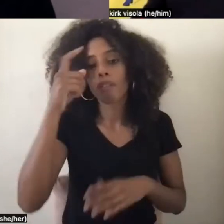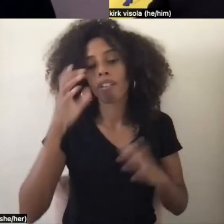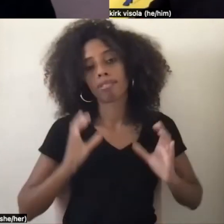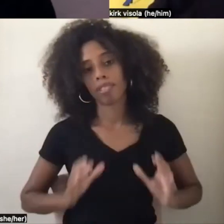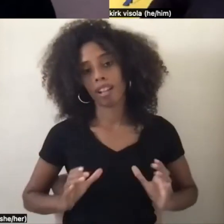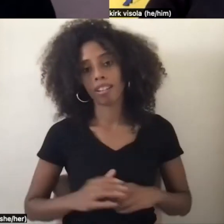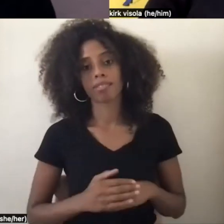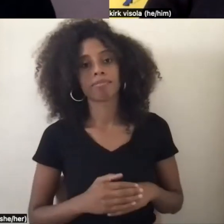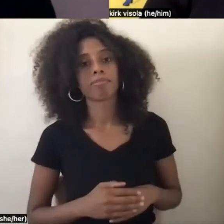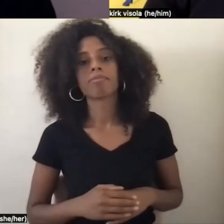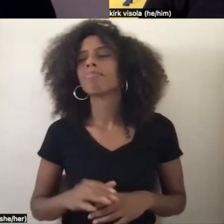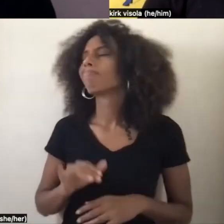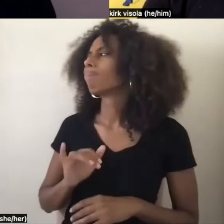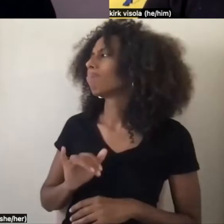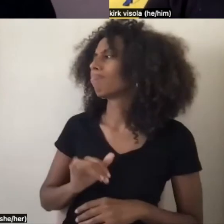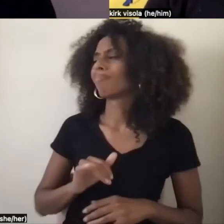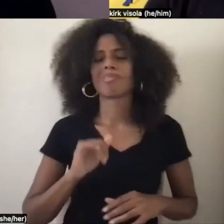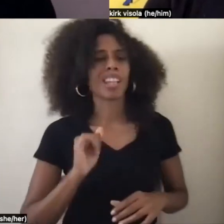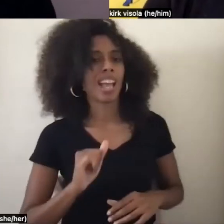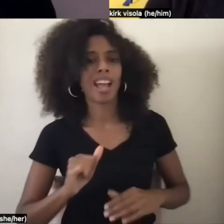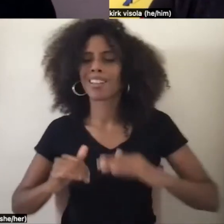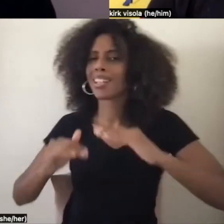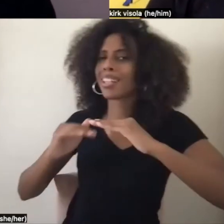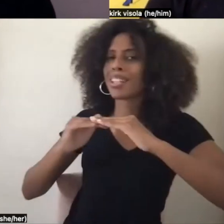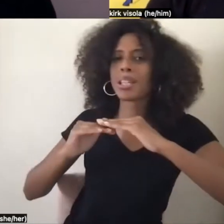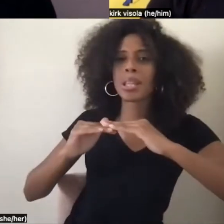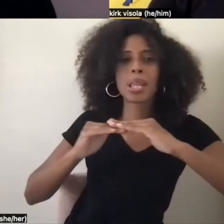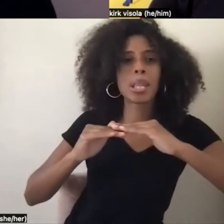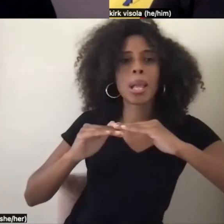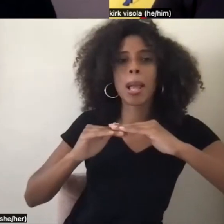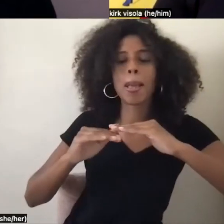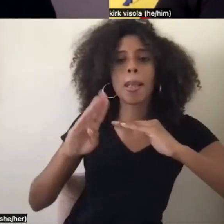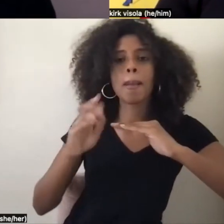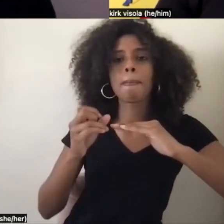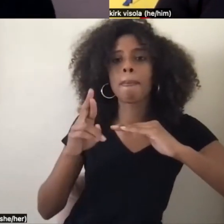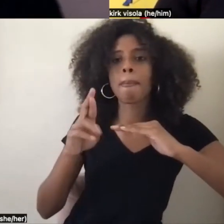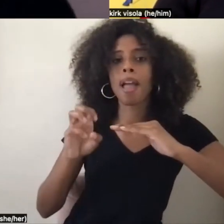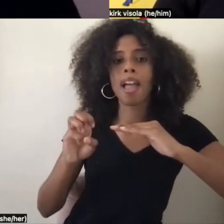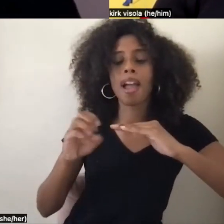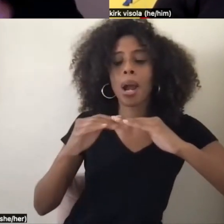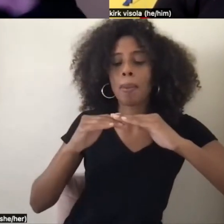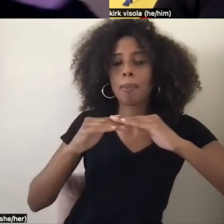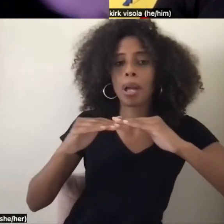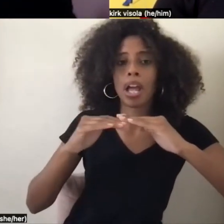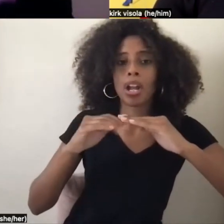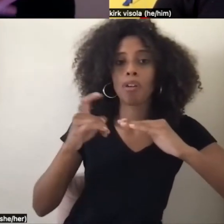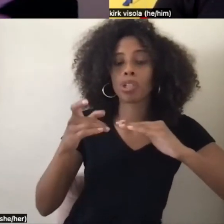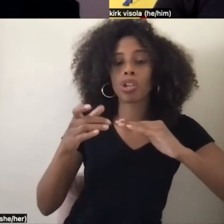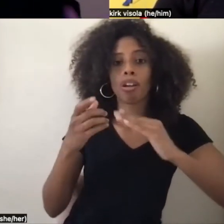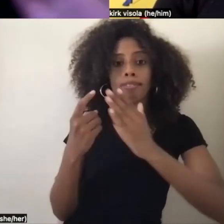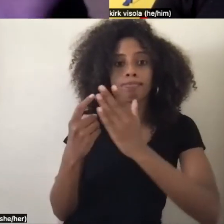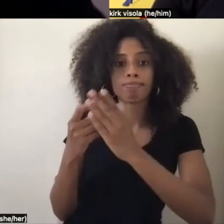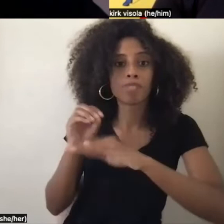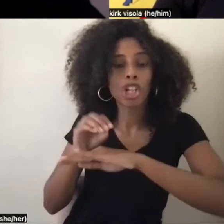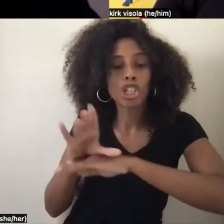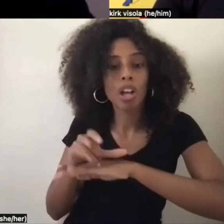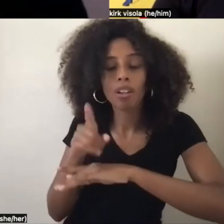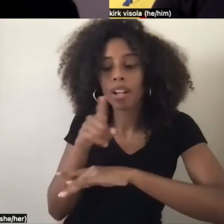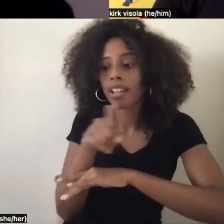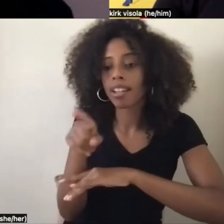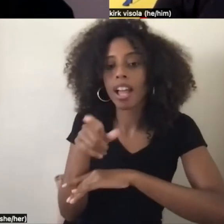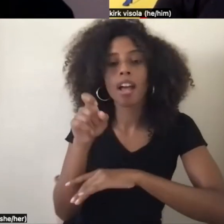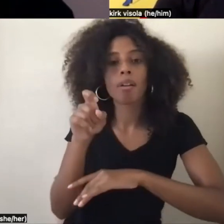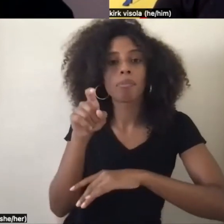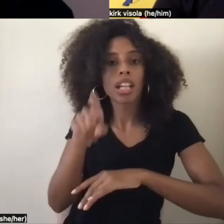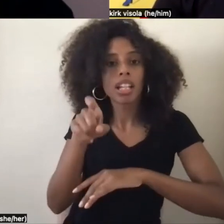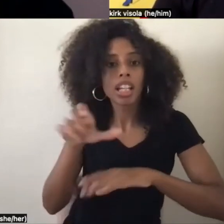Yeah, the bare minimum if you can, because you consulting them on like what they need to do this and this would help them better, they